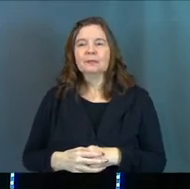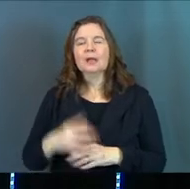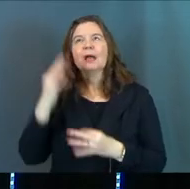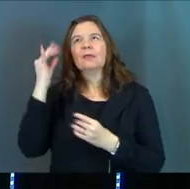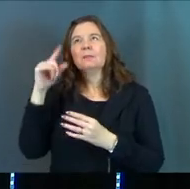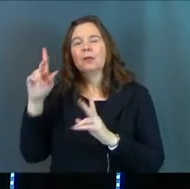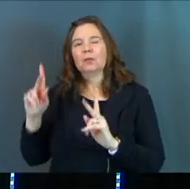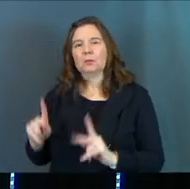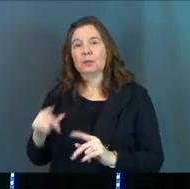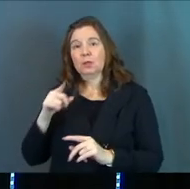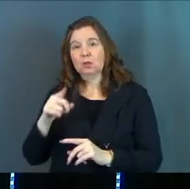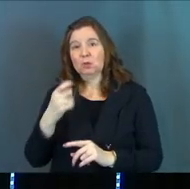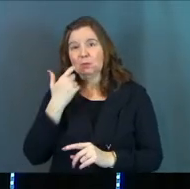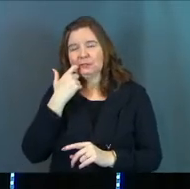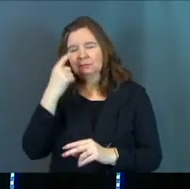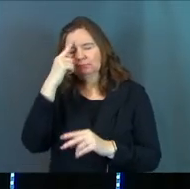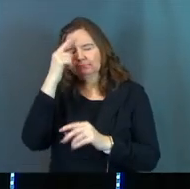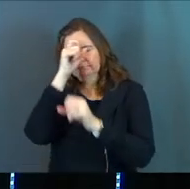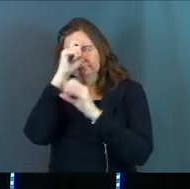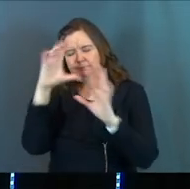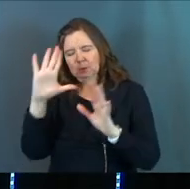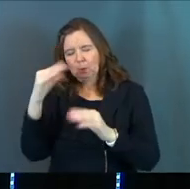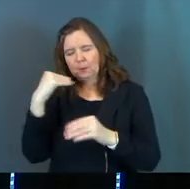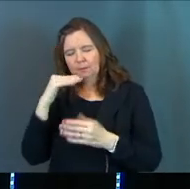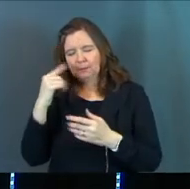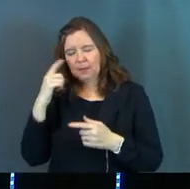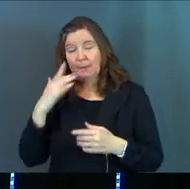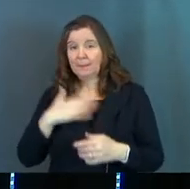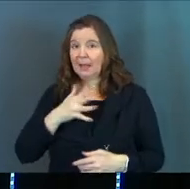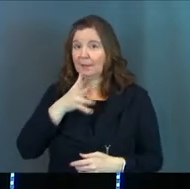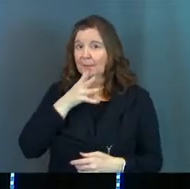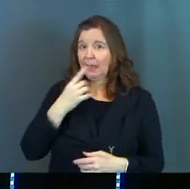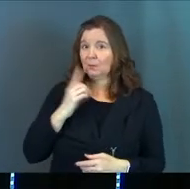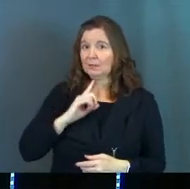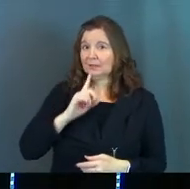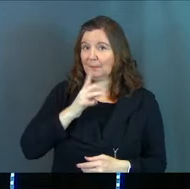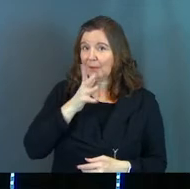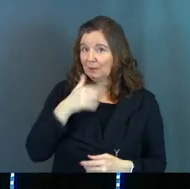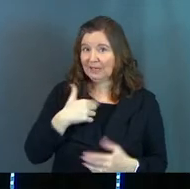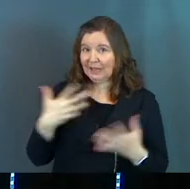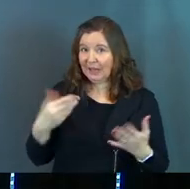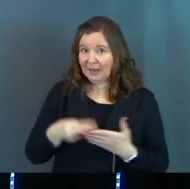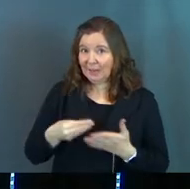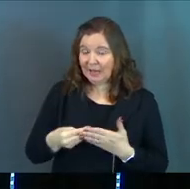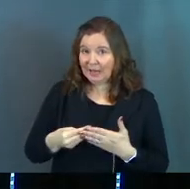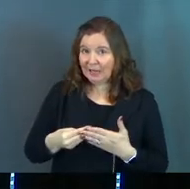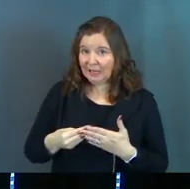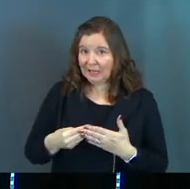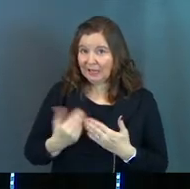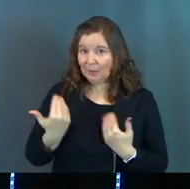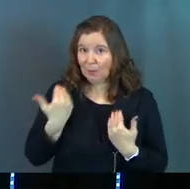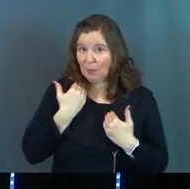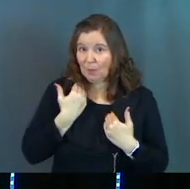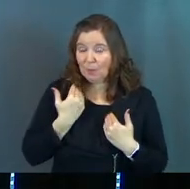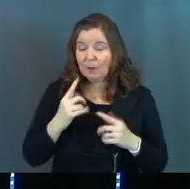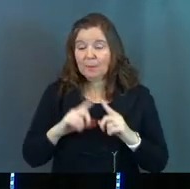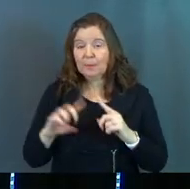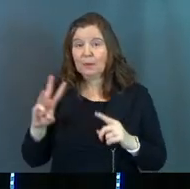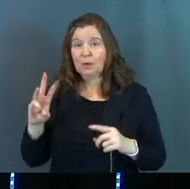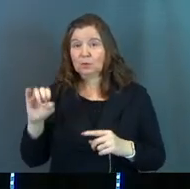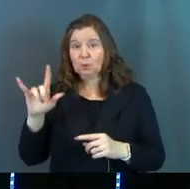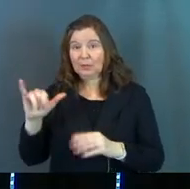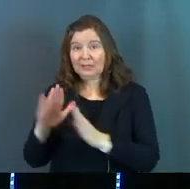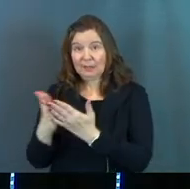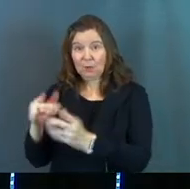And think about the person that you were just naming a second ago. See, my mom was a single mom. We didn't have a whole lot of money. The Weasleys